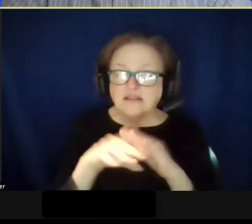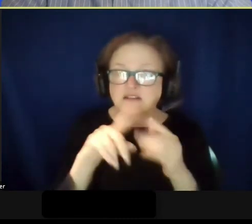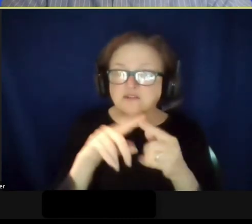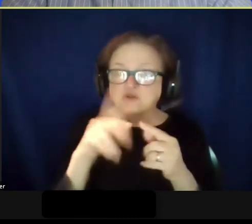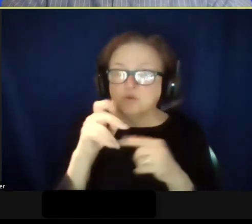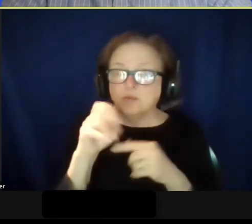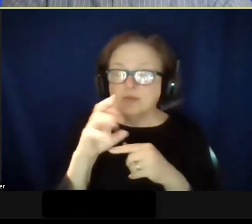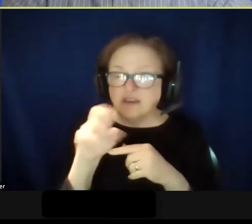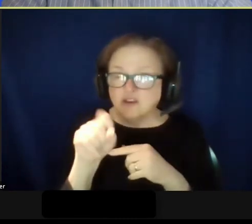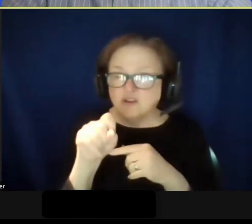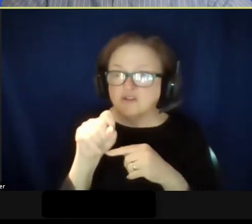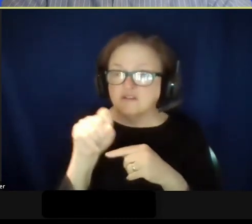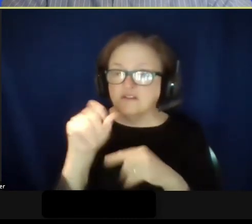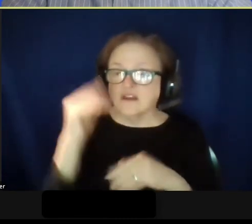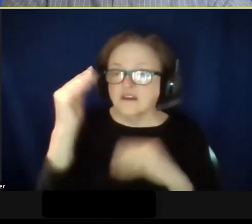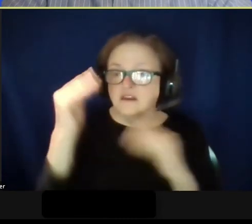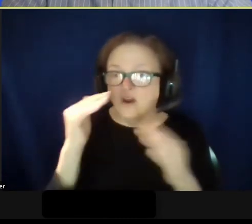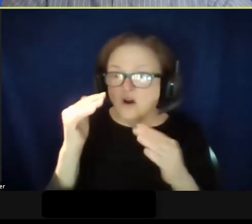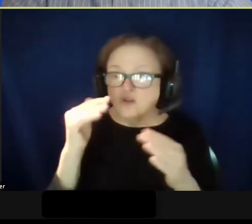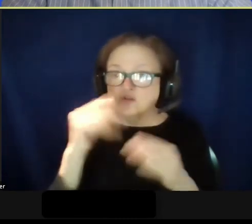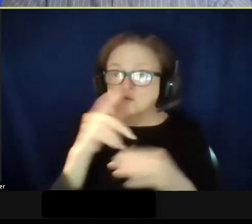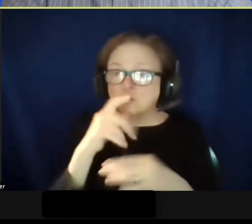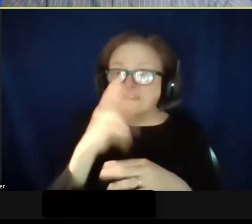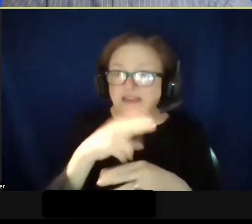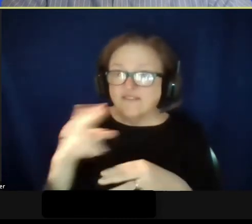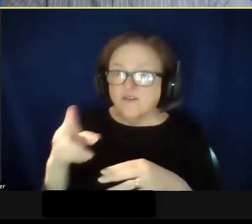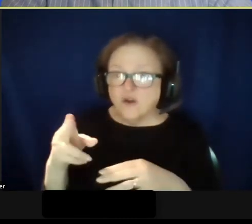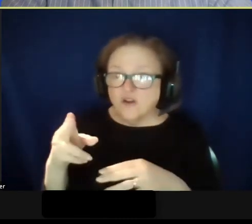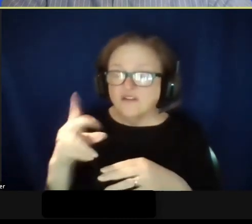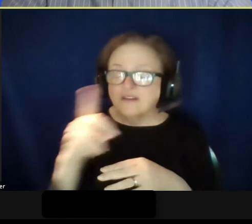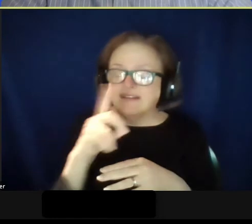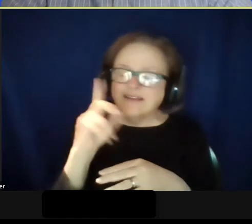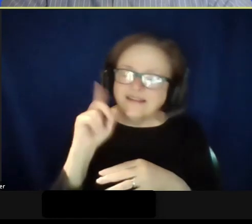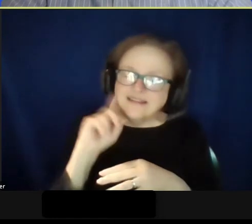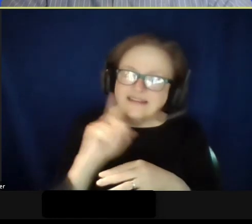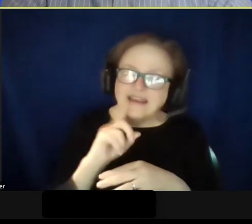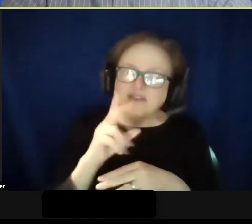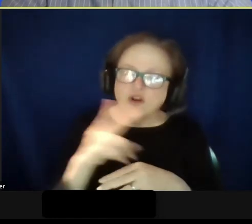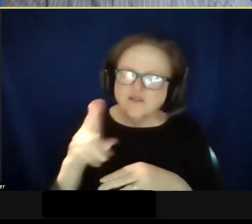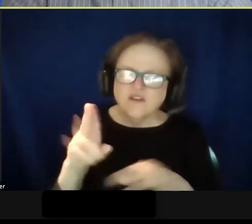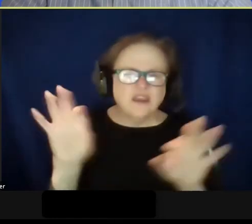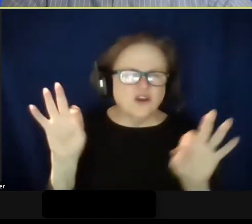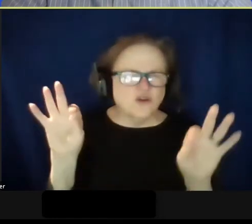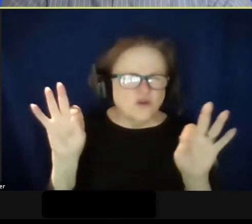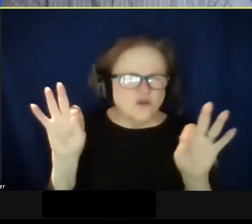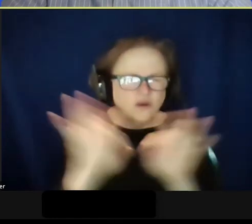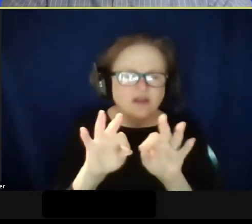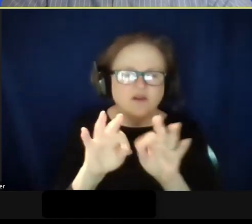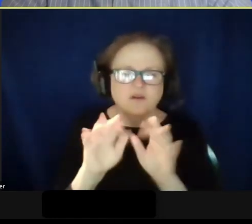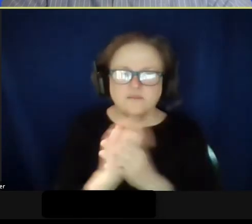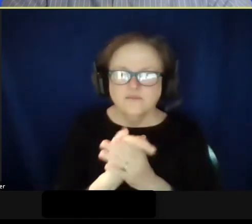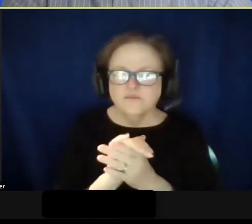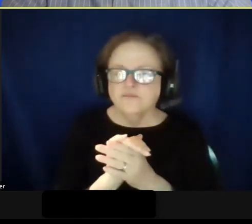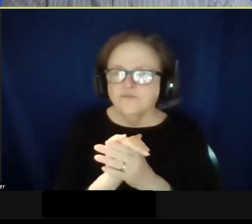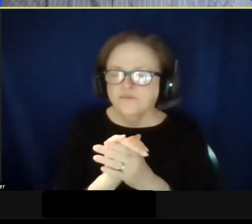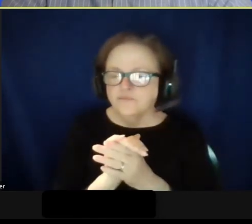deaf and hard of hearing is critical. Children and youth need ongoing access to students like them.